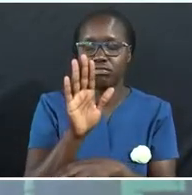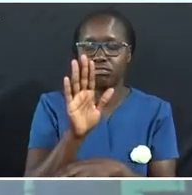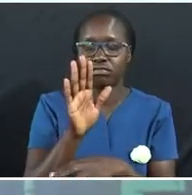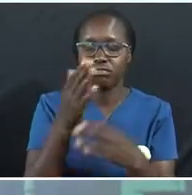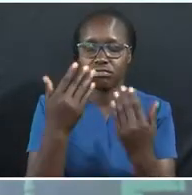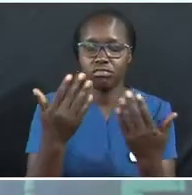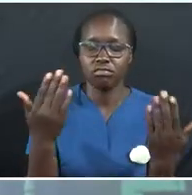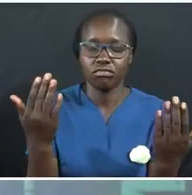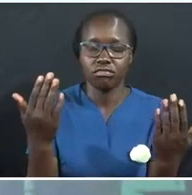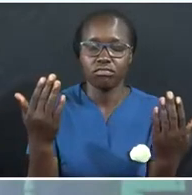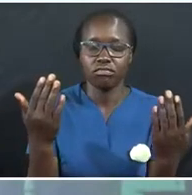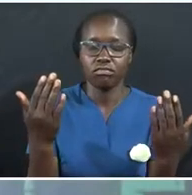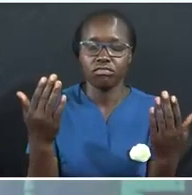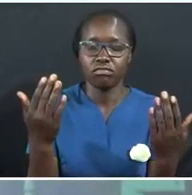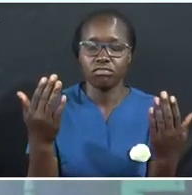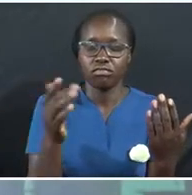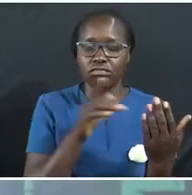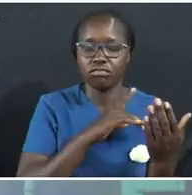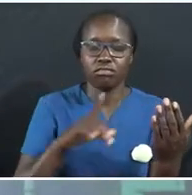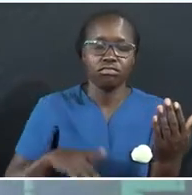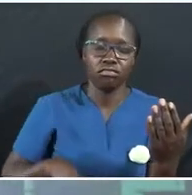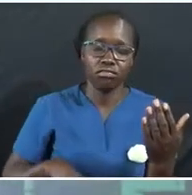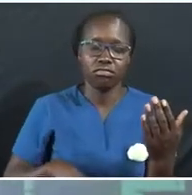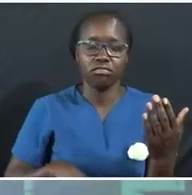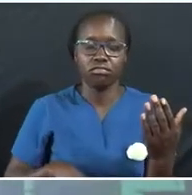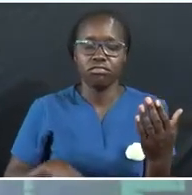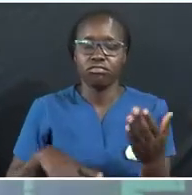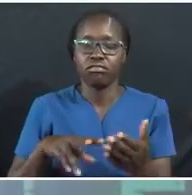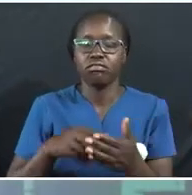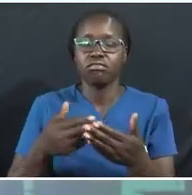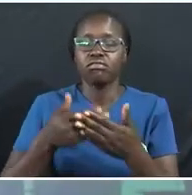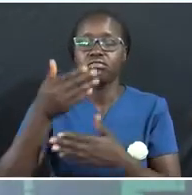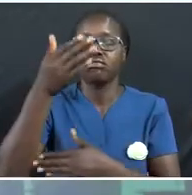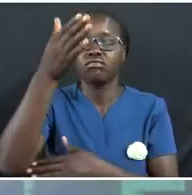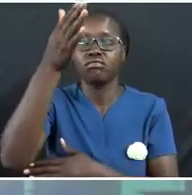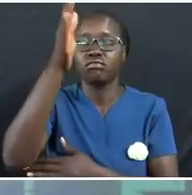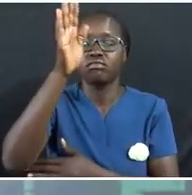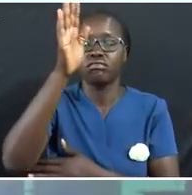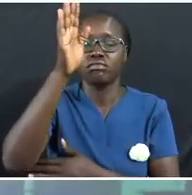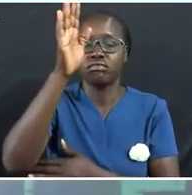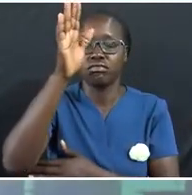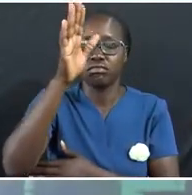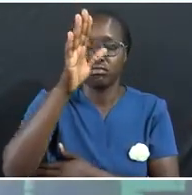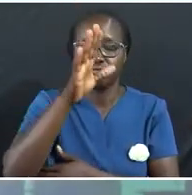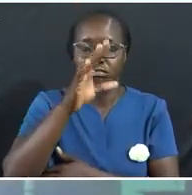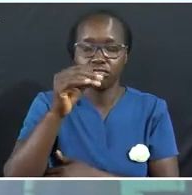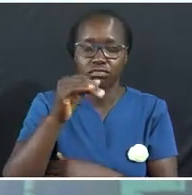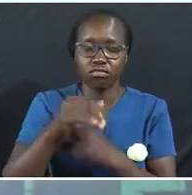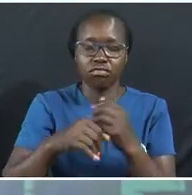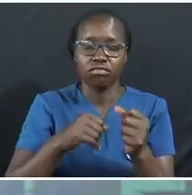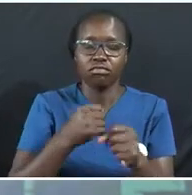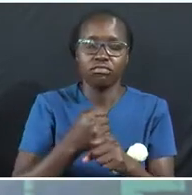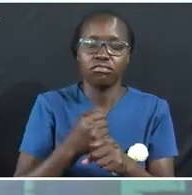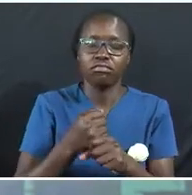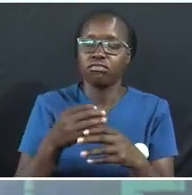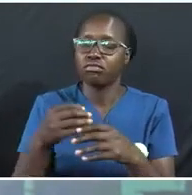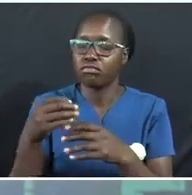hands. Lord, they have stood before you, and he just come and is going